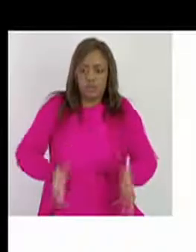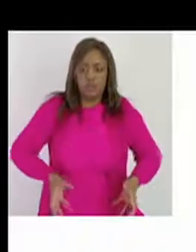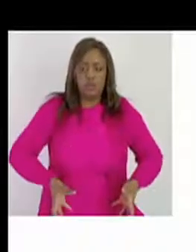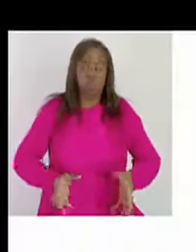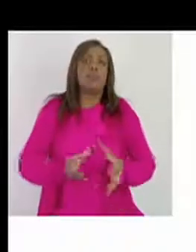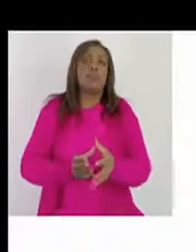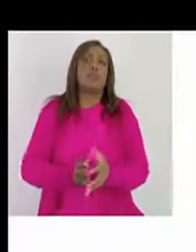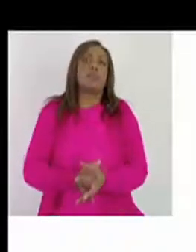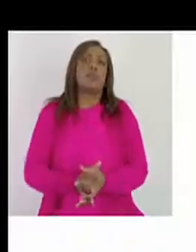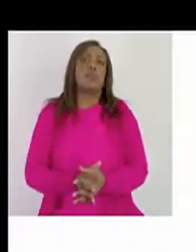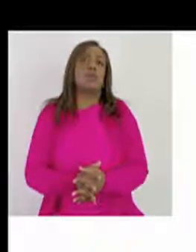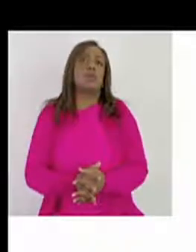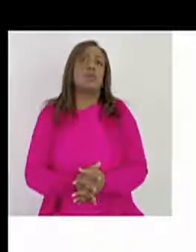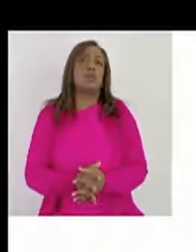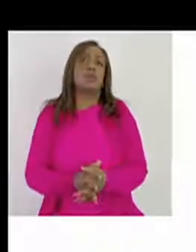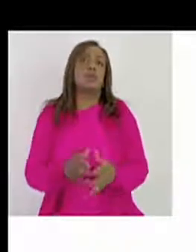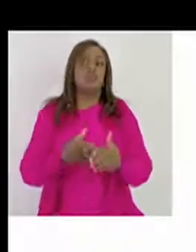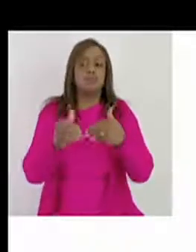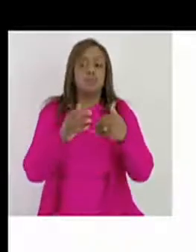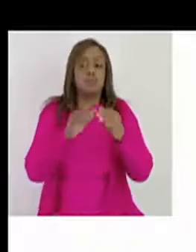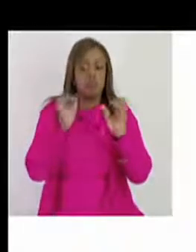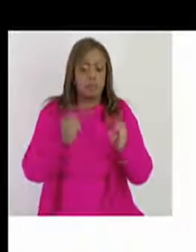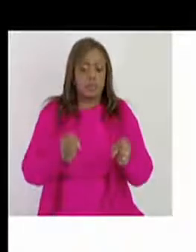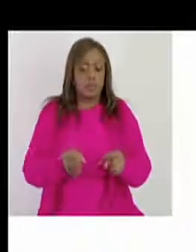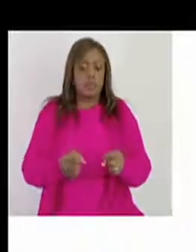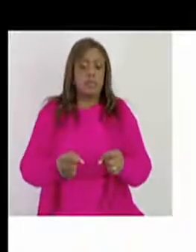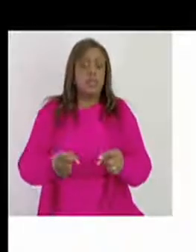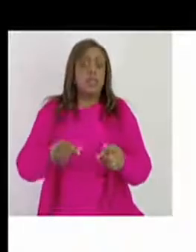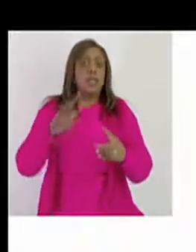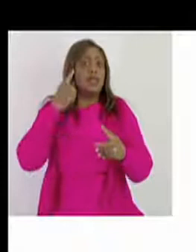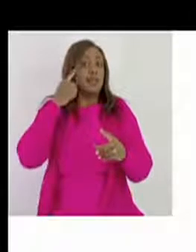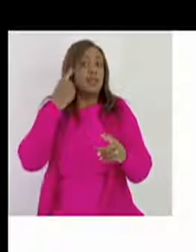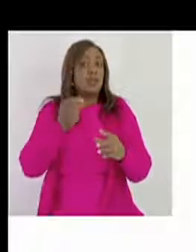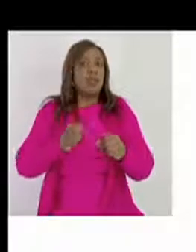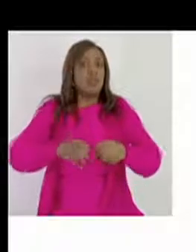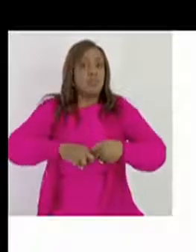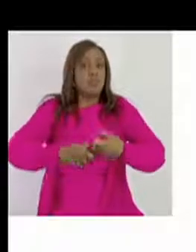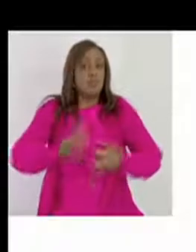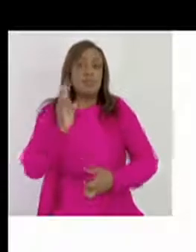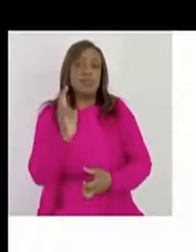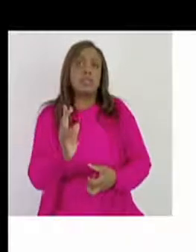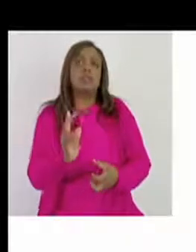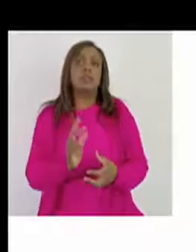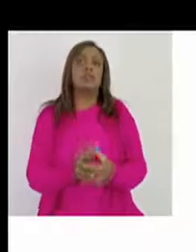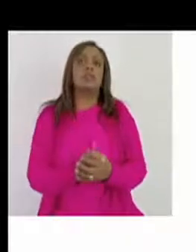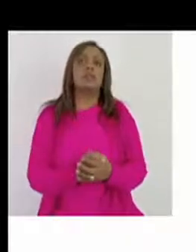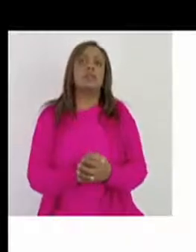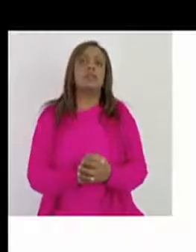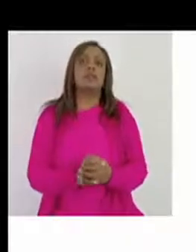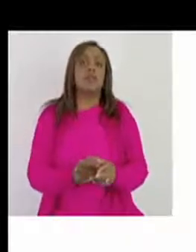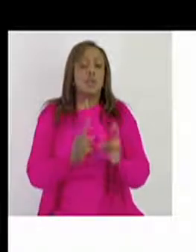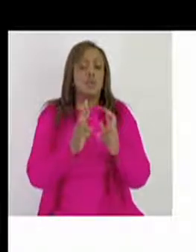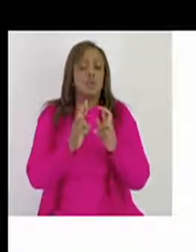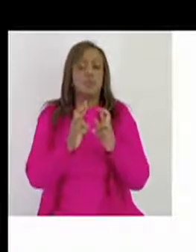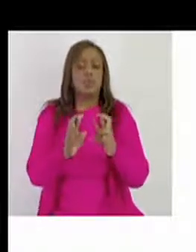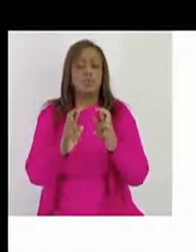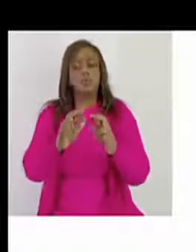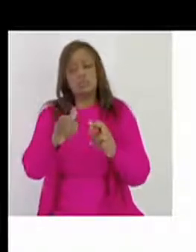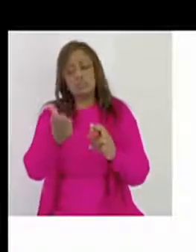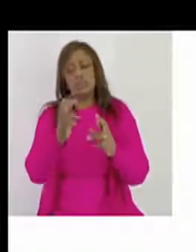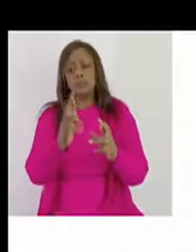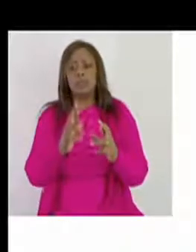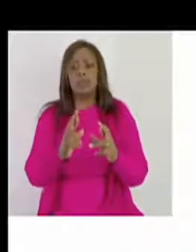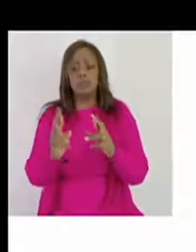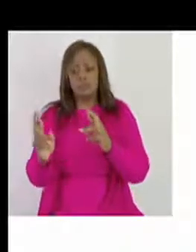So what is important to remember is to treat others as you would have them treat you. Treat others with